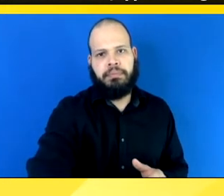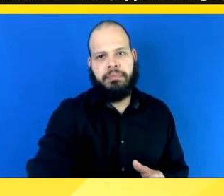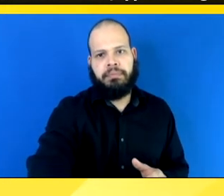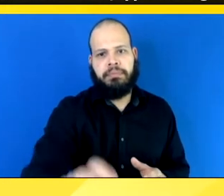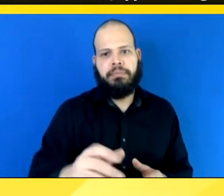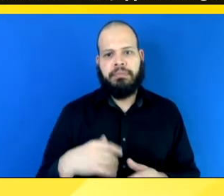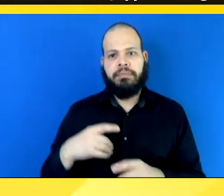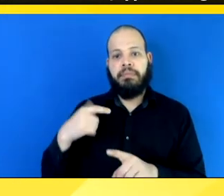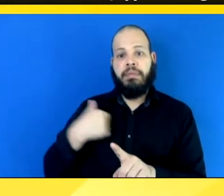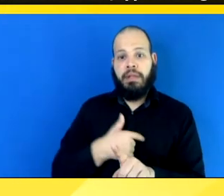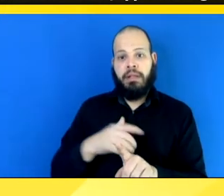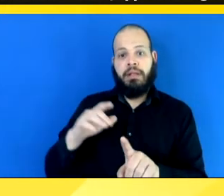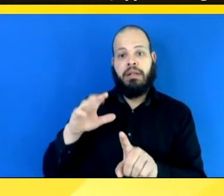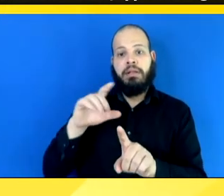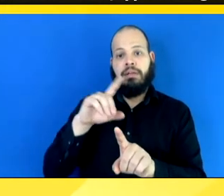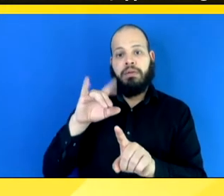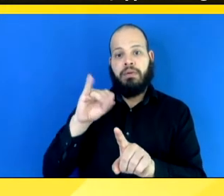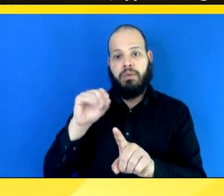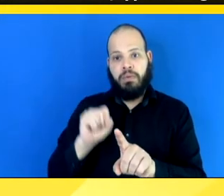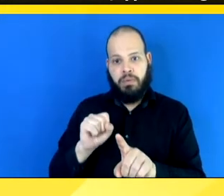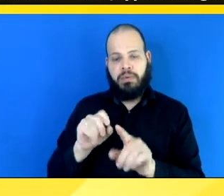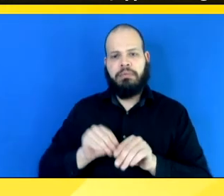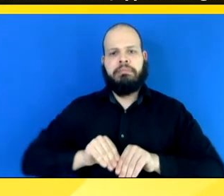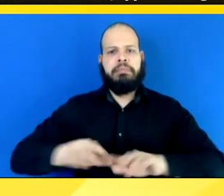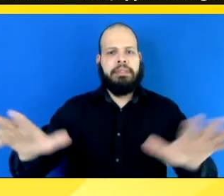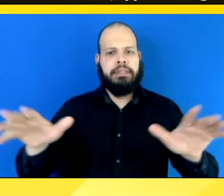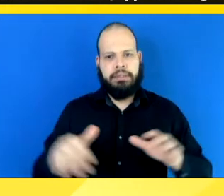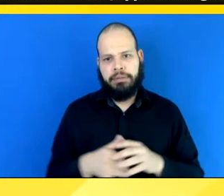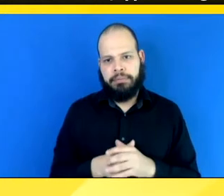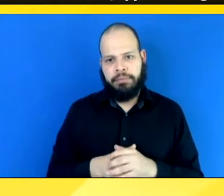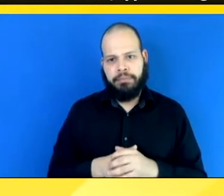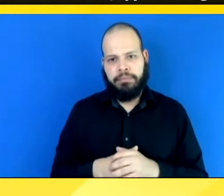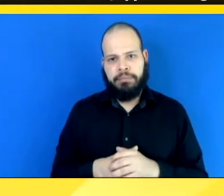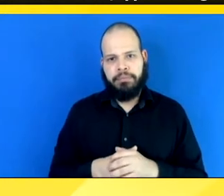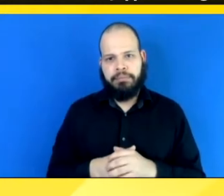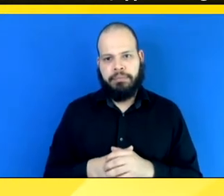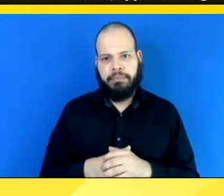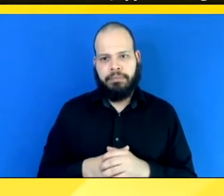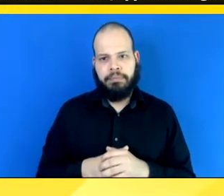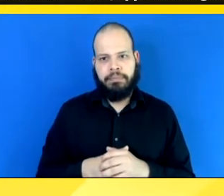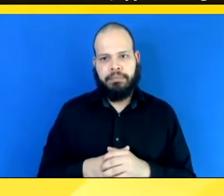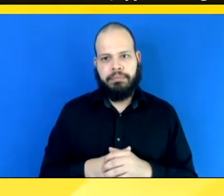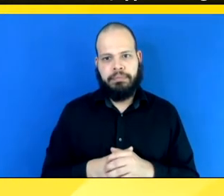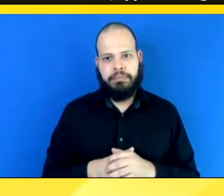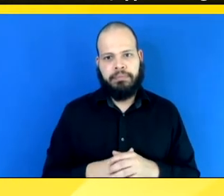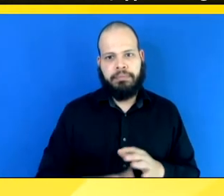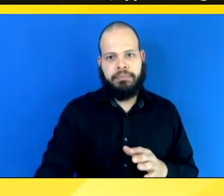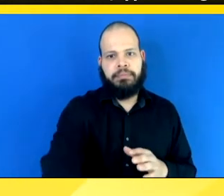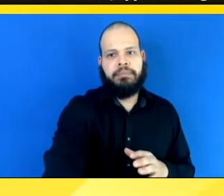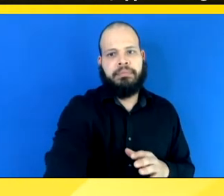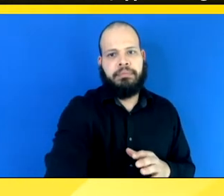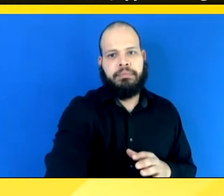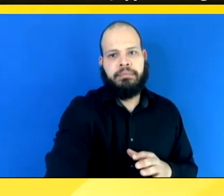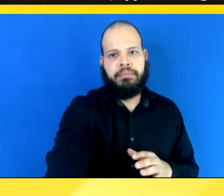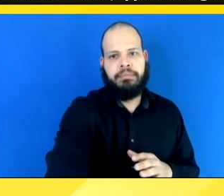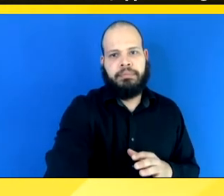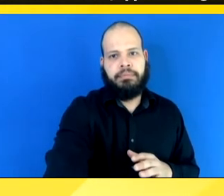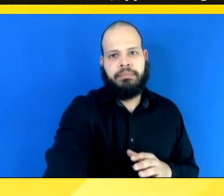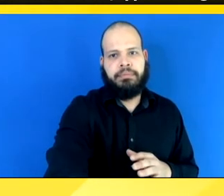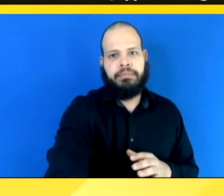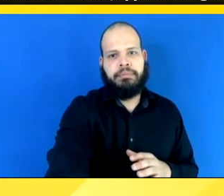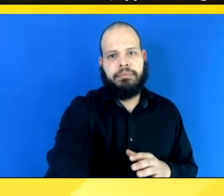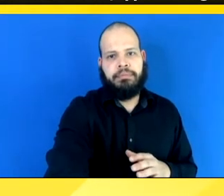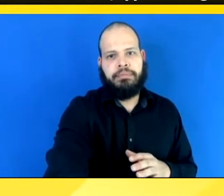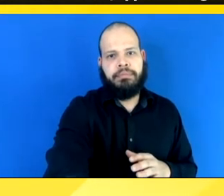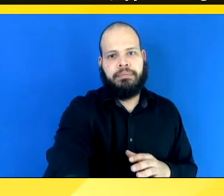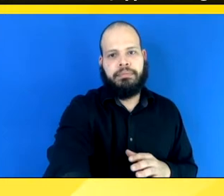plant, listen, we told Jeff Clark to call off the dogs on Selma. We need you to call off these union